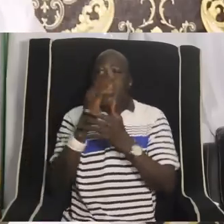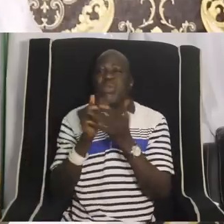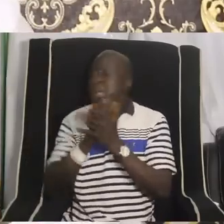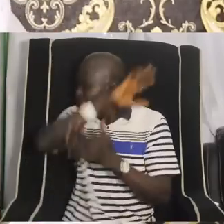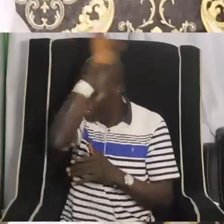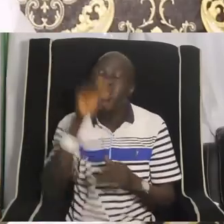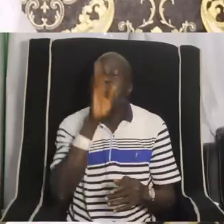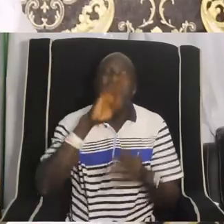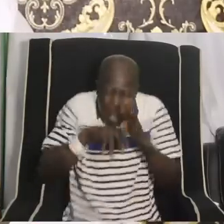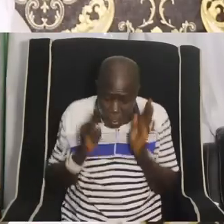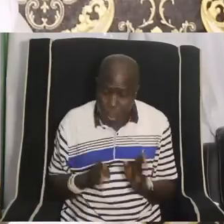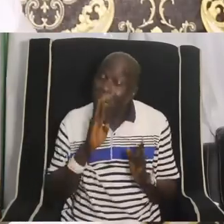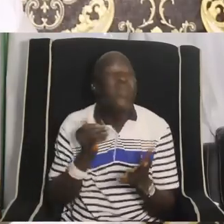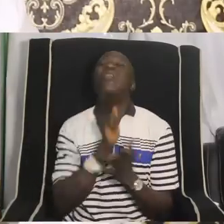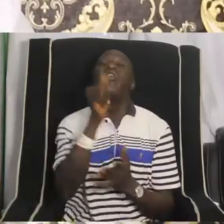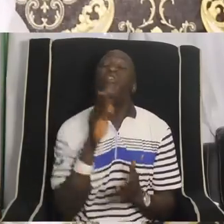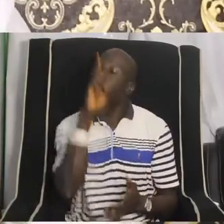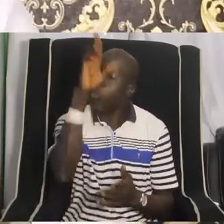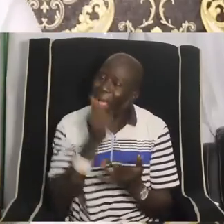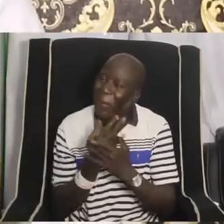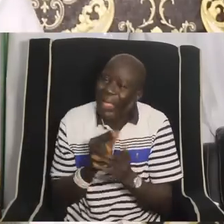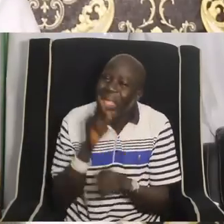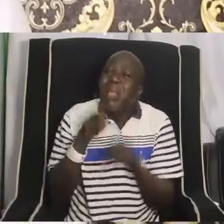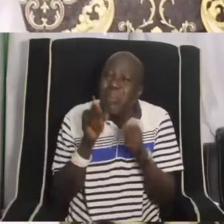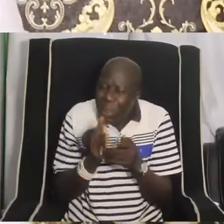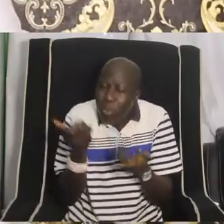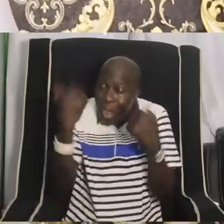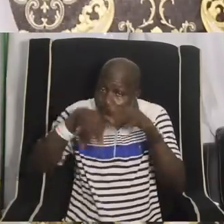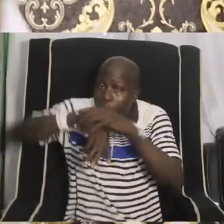are some people that act as human that are not human beings.